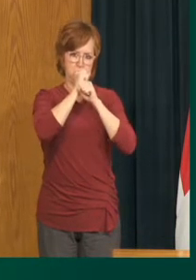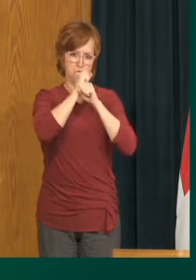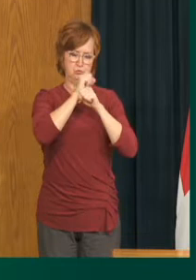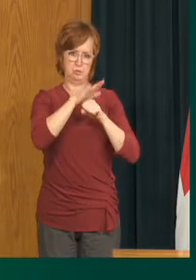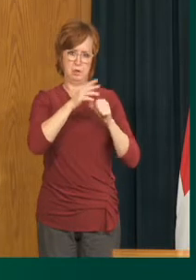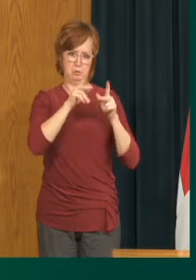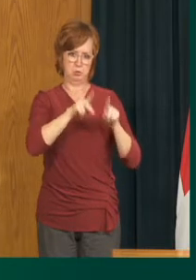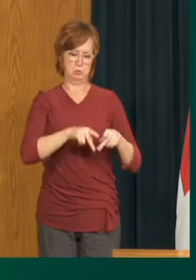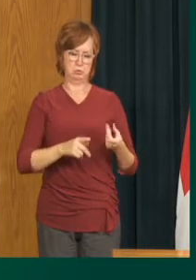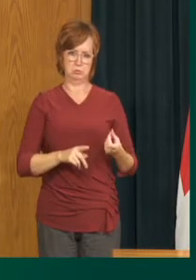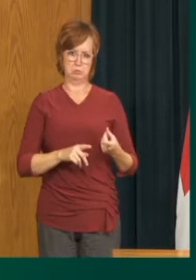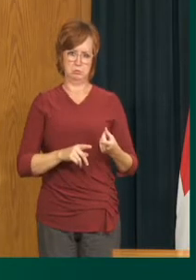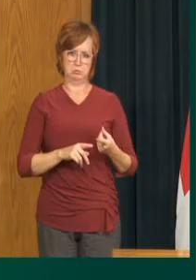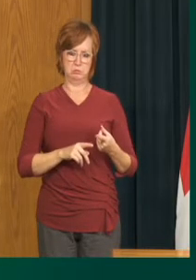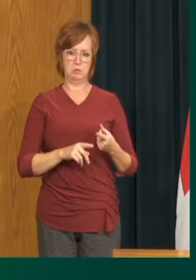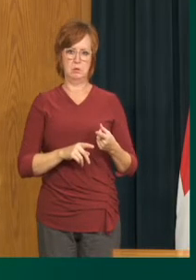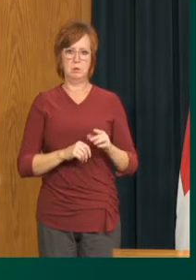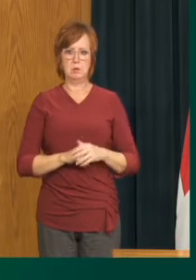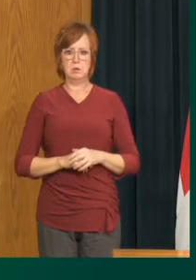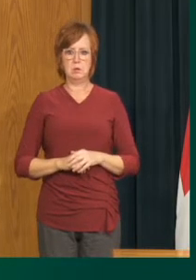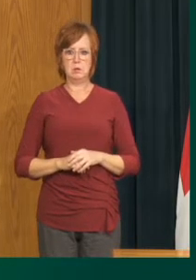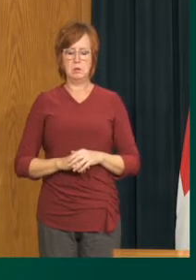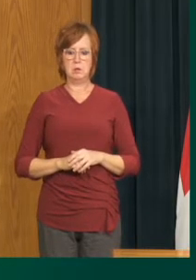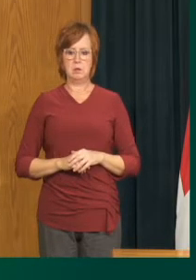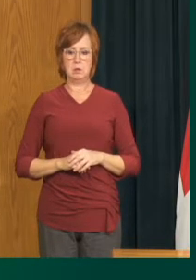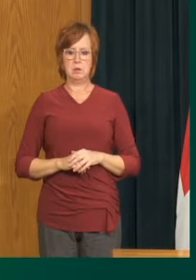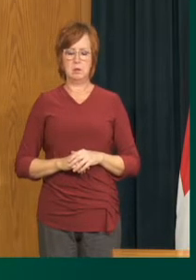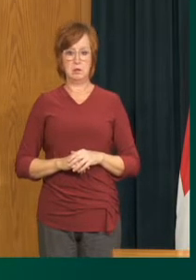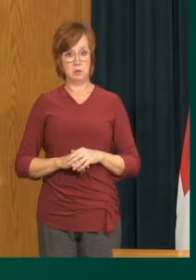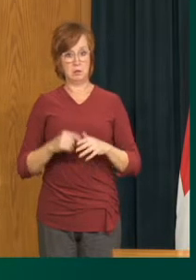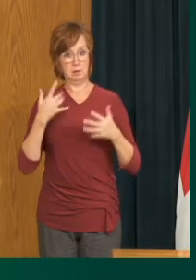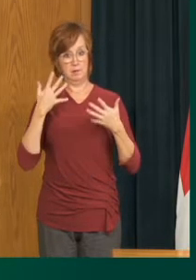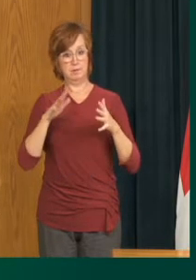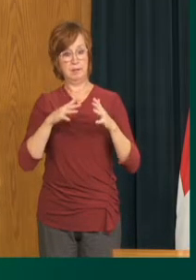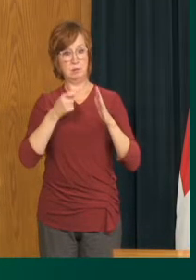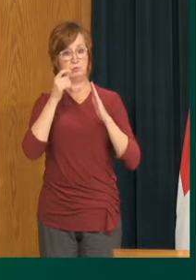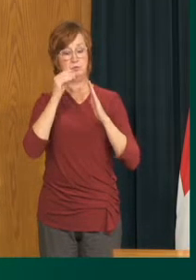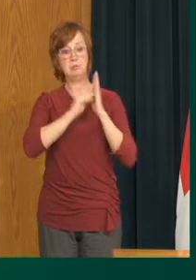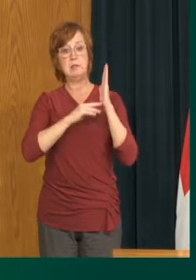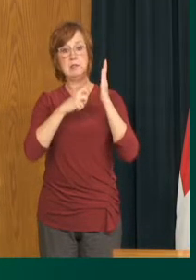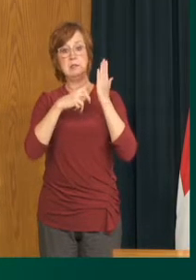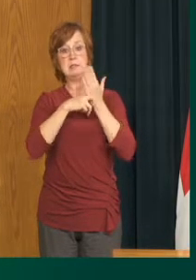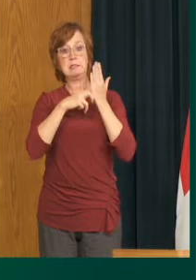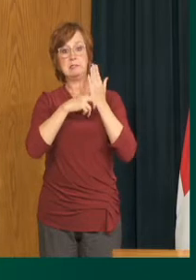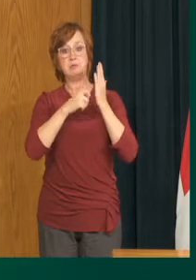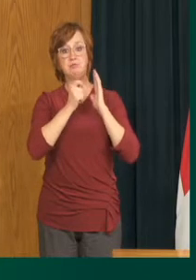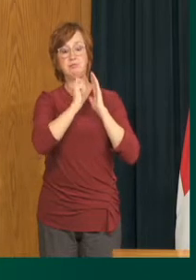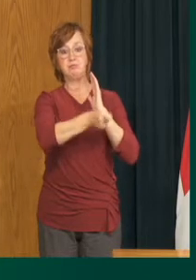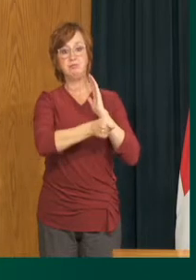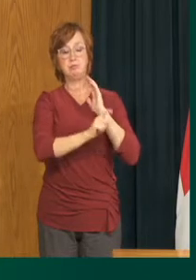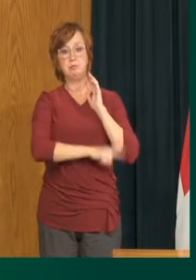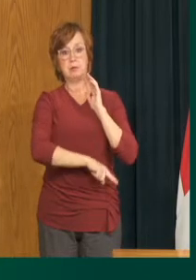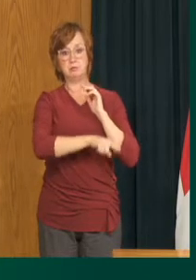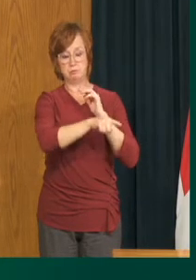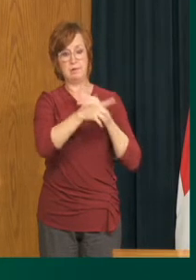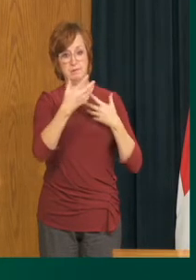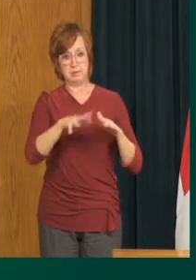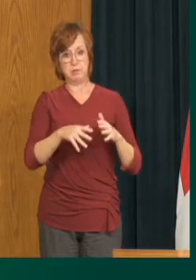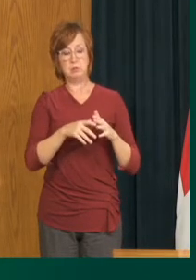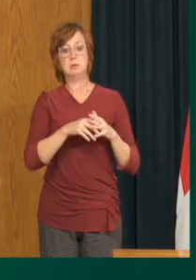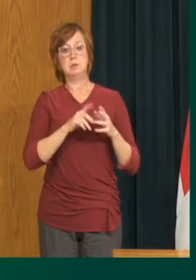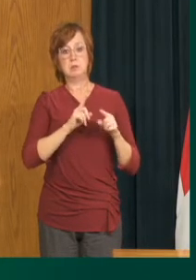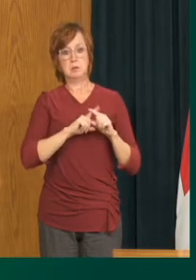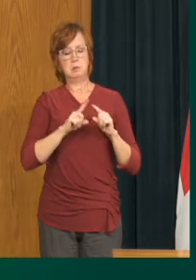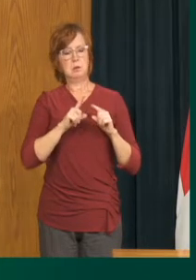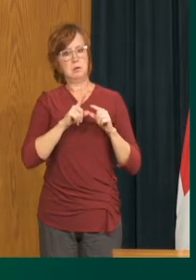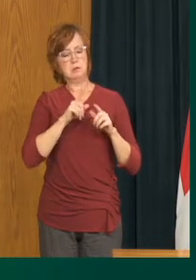of the host and the individuals who attended, even though in this case a fine has been issued. But it is important to protect the confidentiality